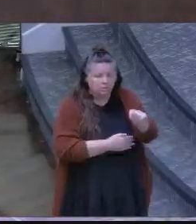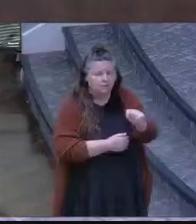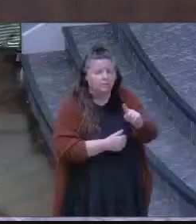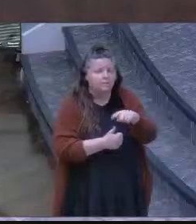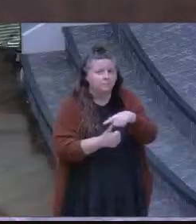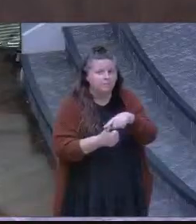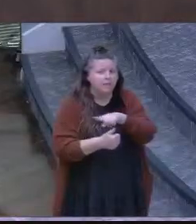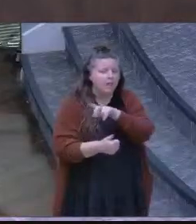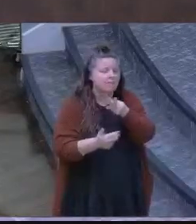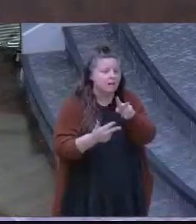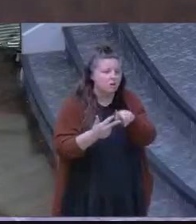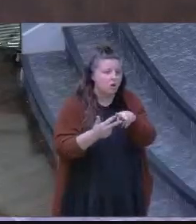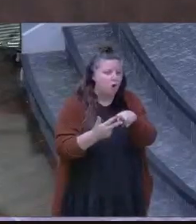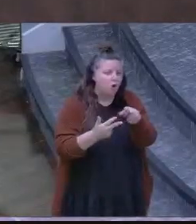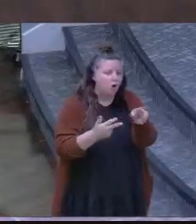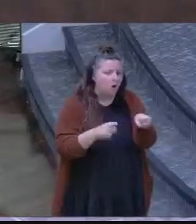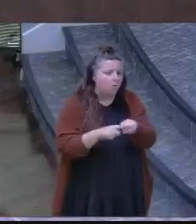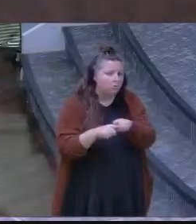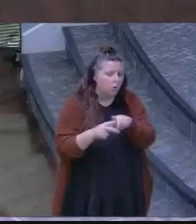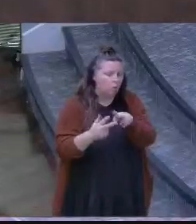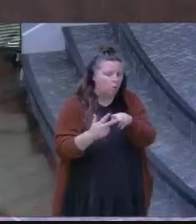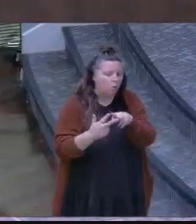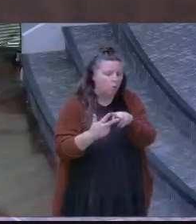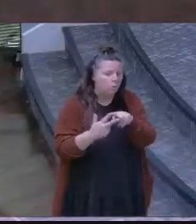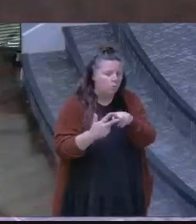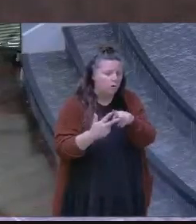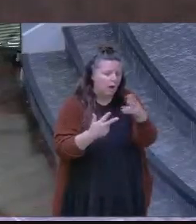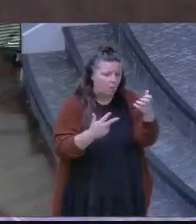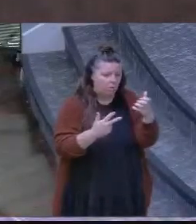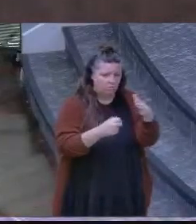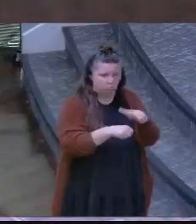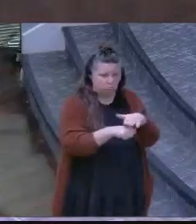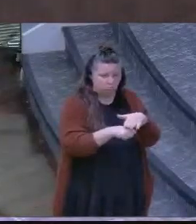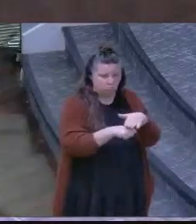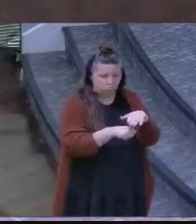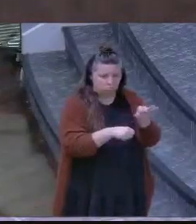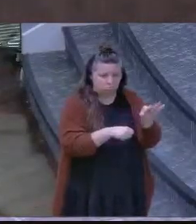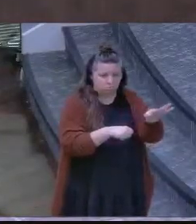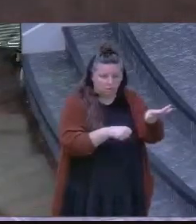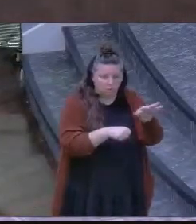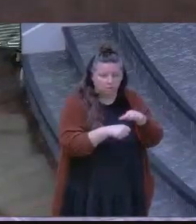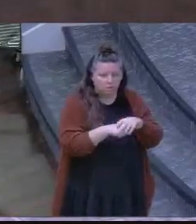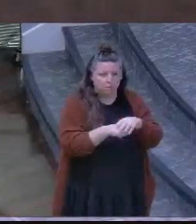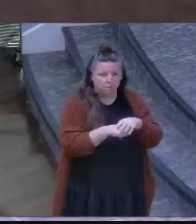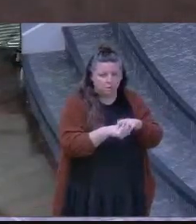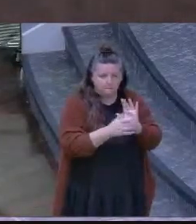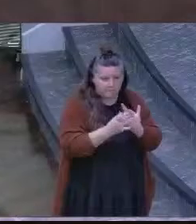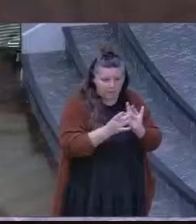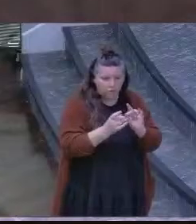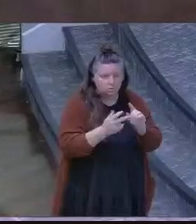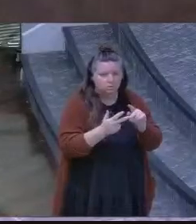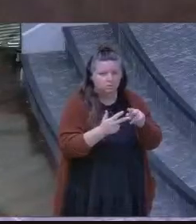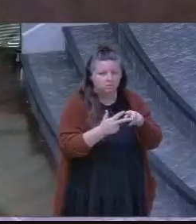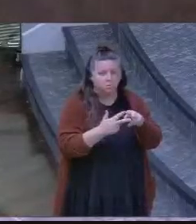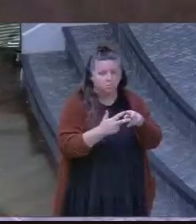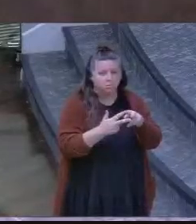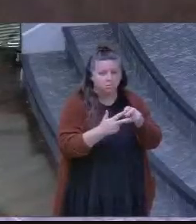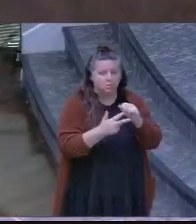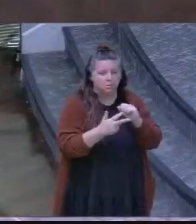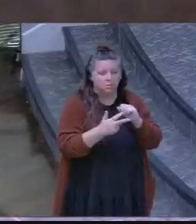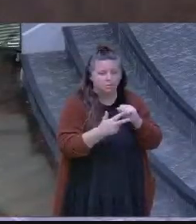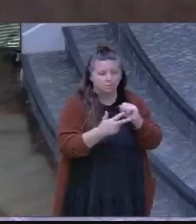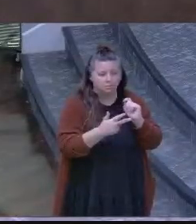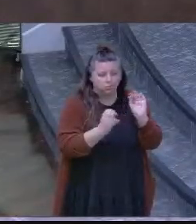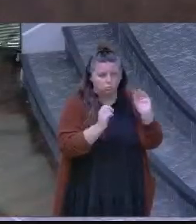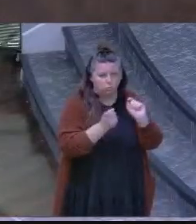areas of attention that I wanted to mention where changes were not